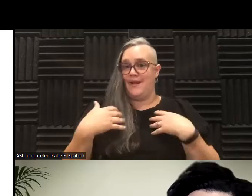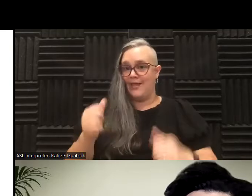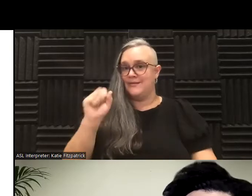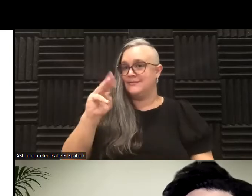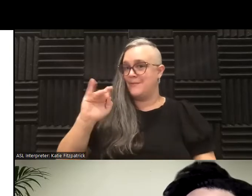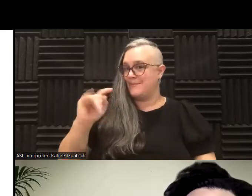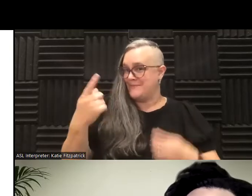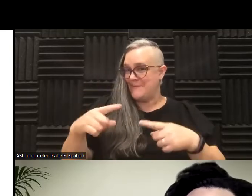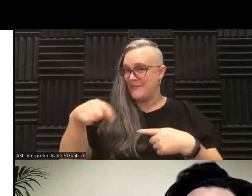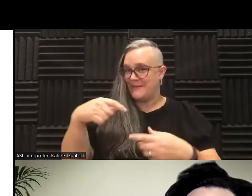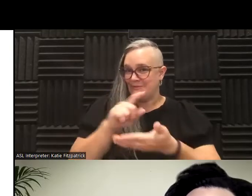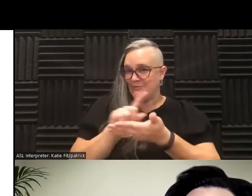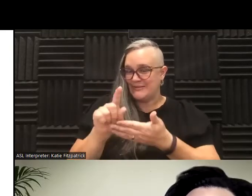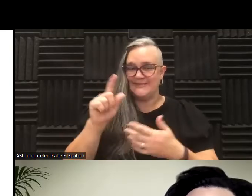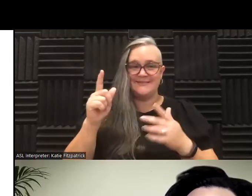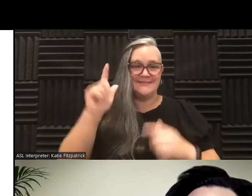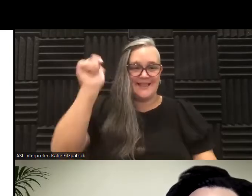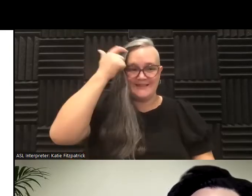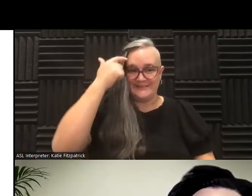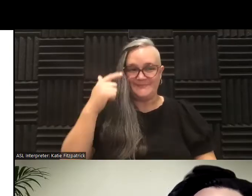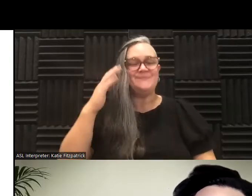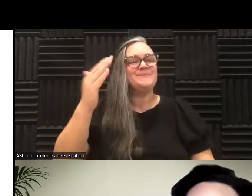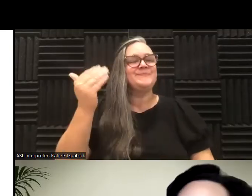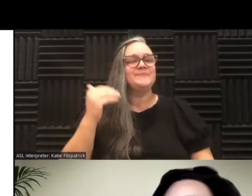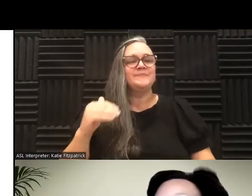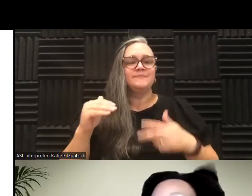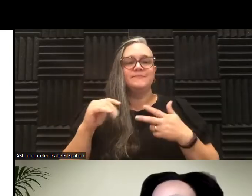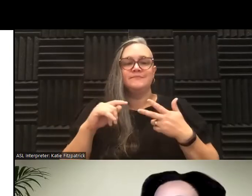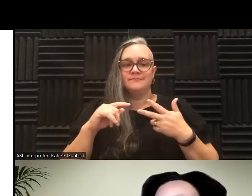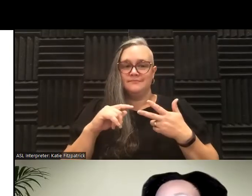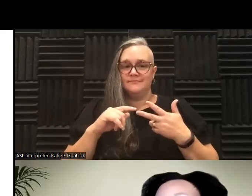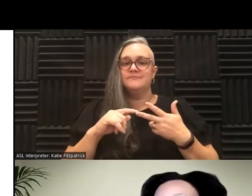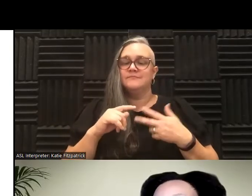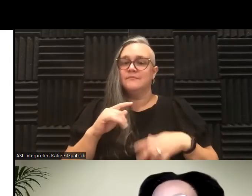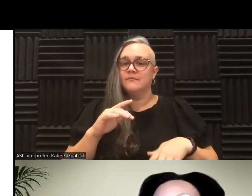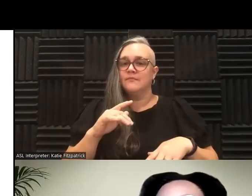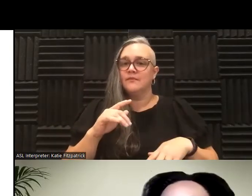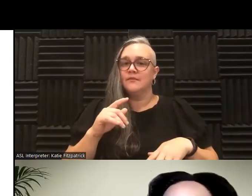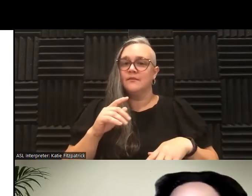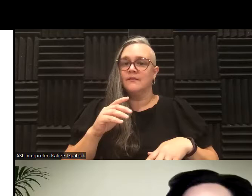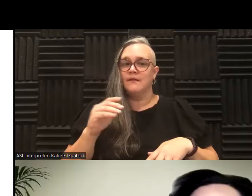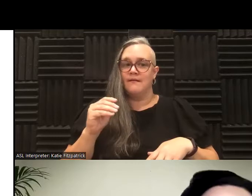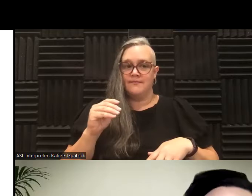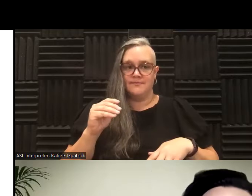in Lansing. And it also kind of passed the Maternal Infant Health